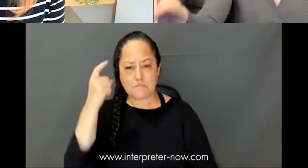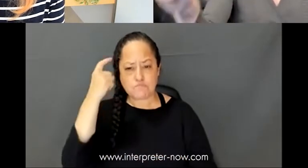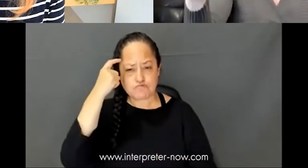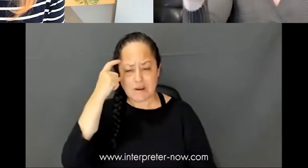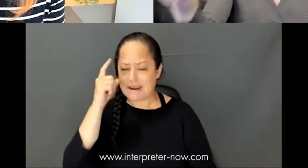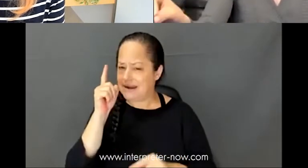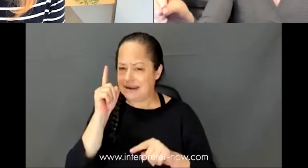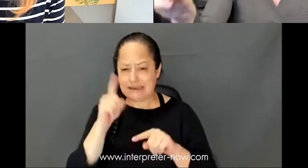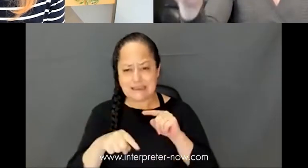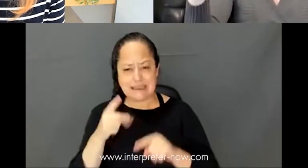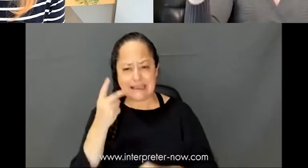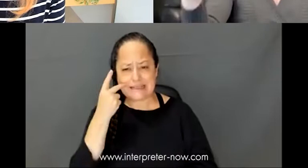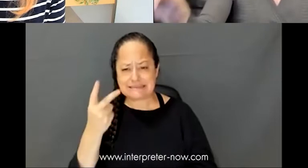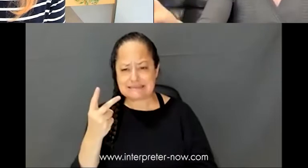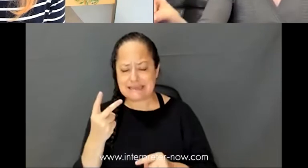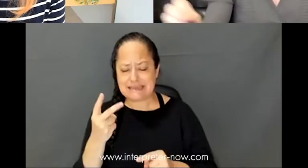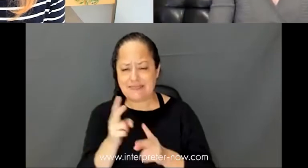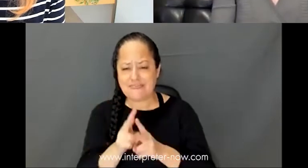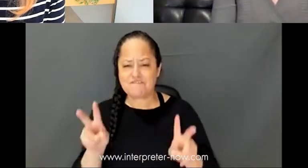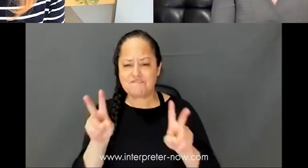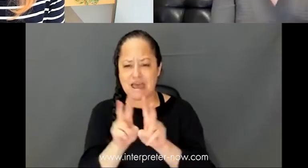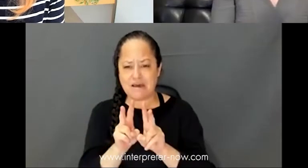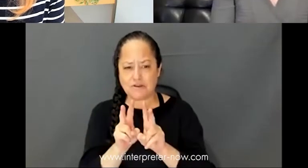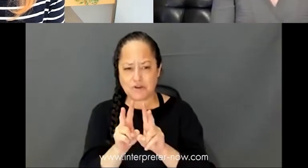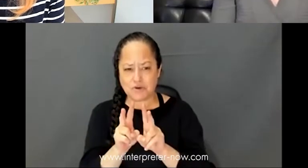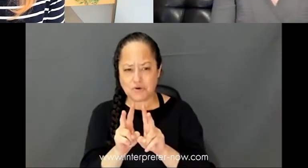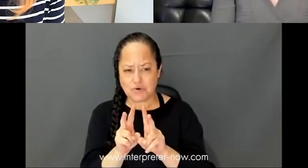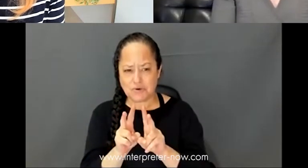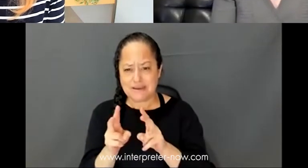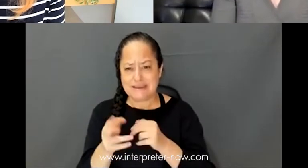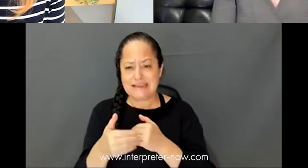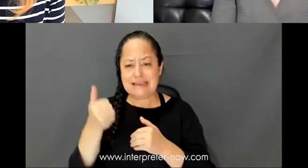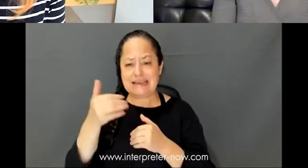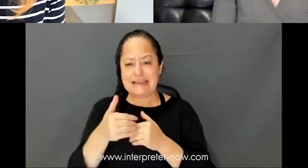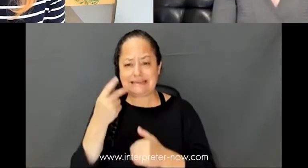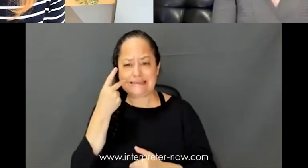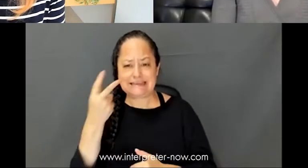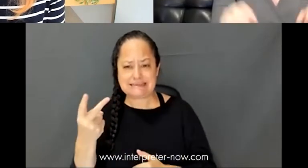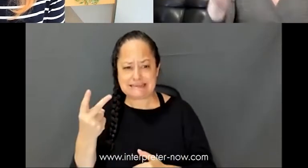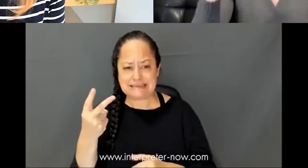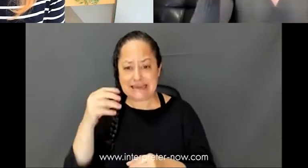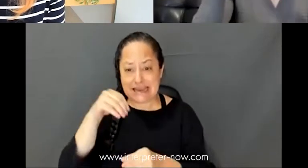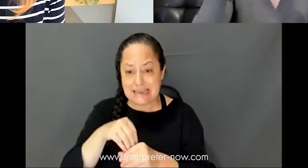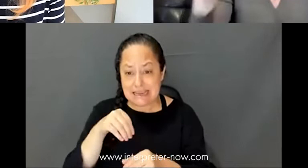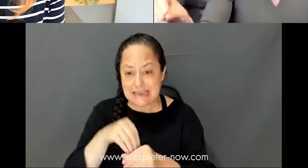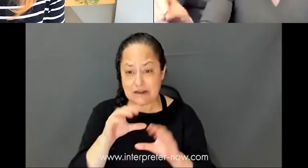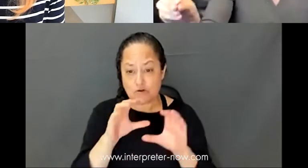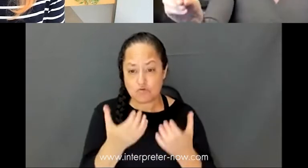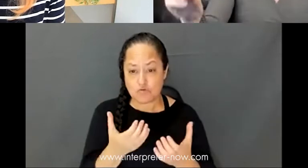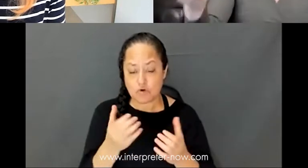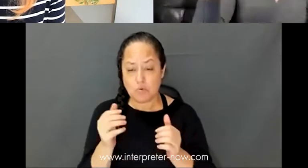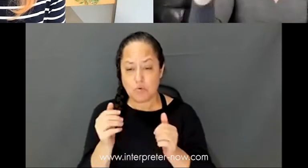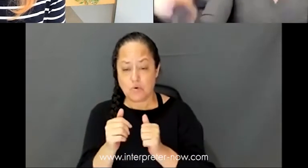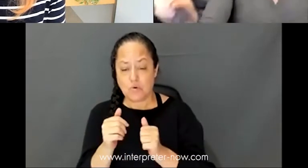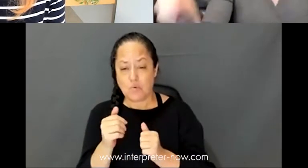can't see the value in the out groups as easily as it can see them in the in groups. And without realizing